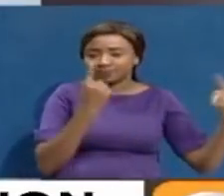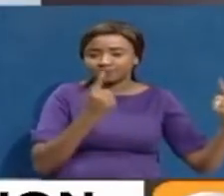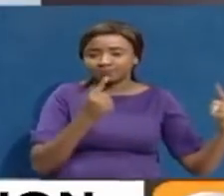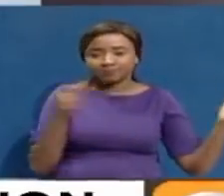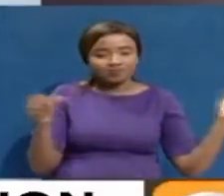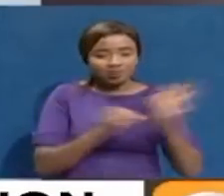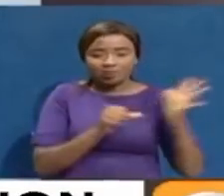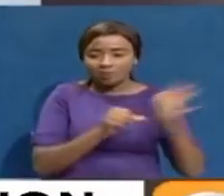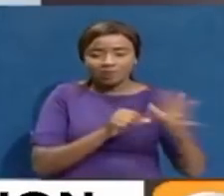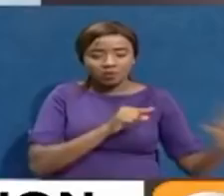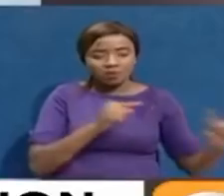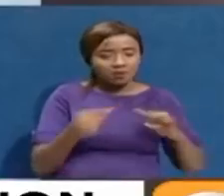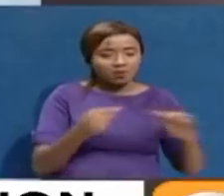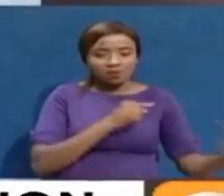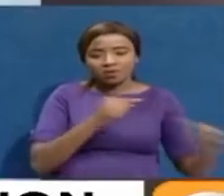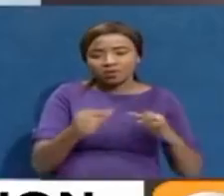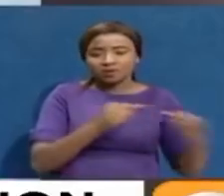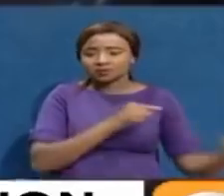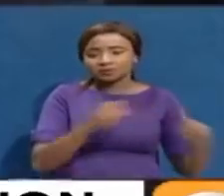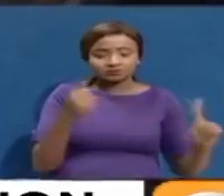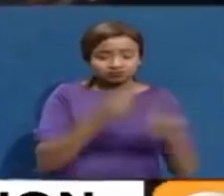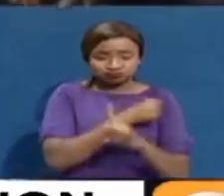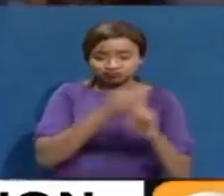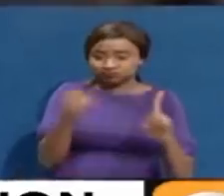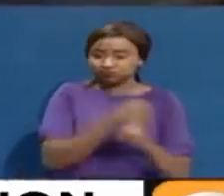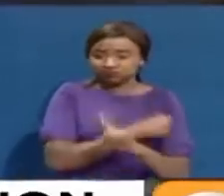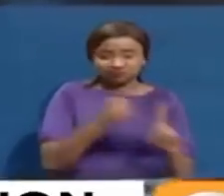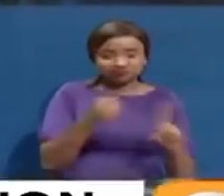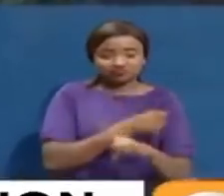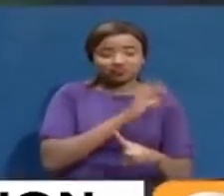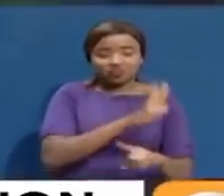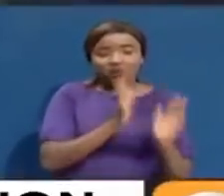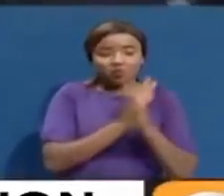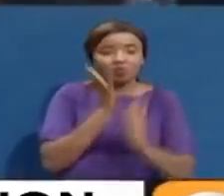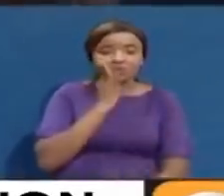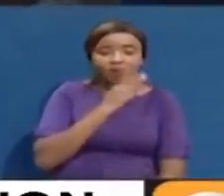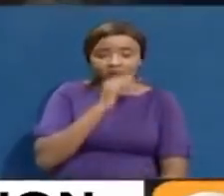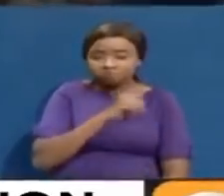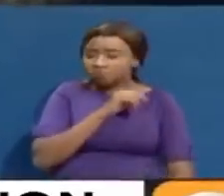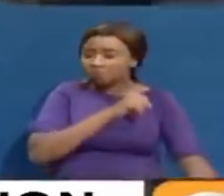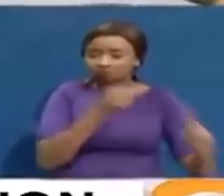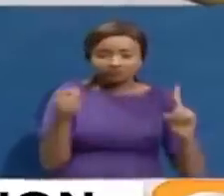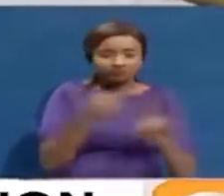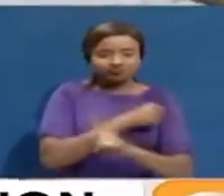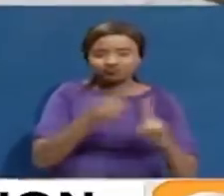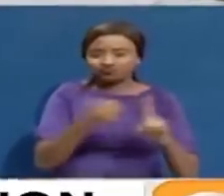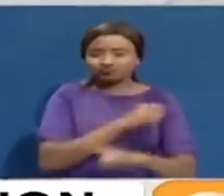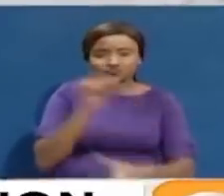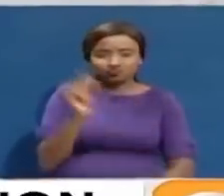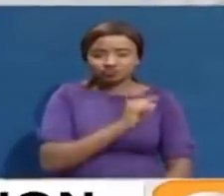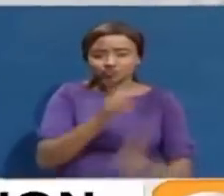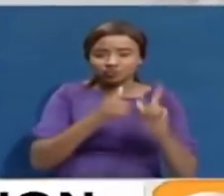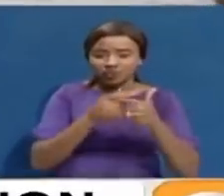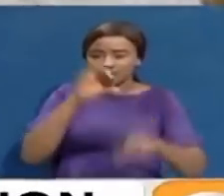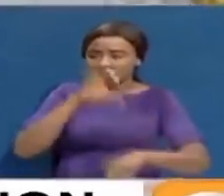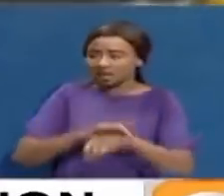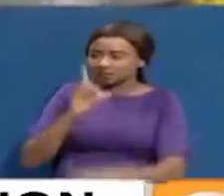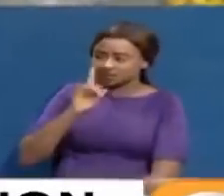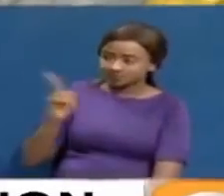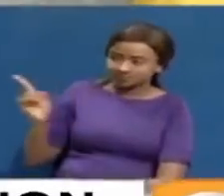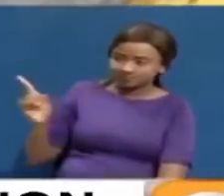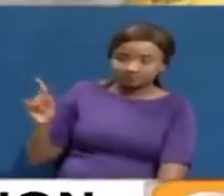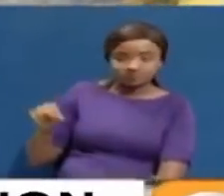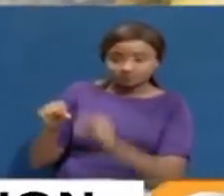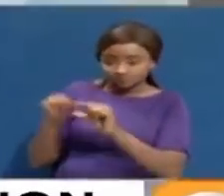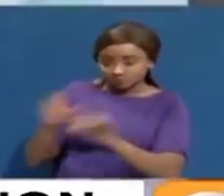arguing. A fight soon ensued. Wangari says she and her grandmother fought for a while before she grabbed a metal bar and struck her